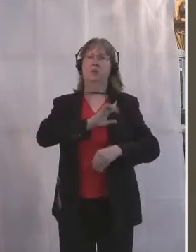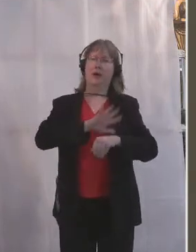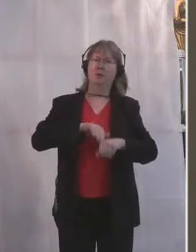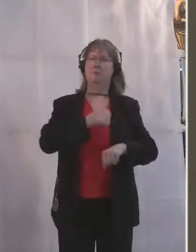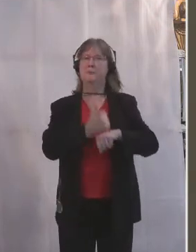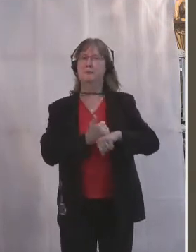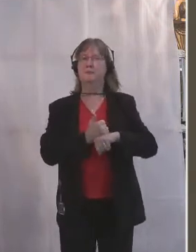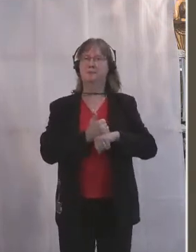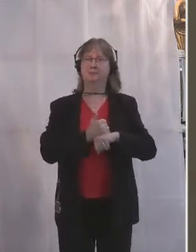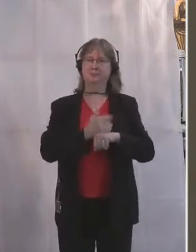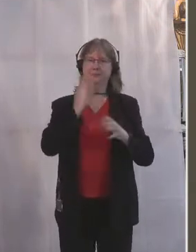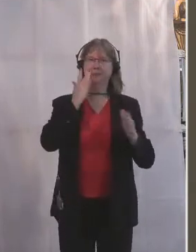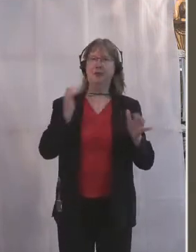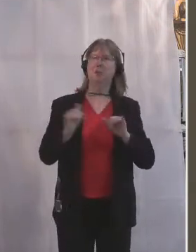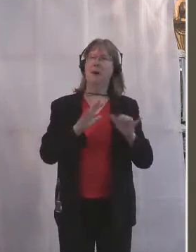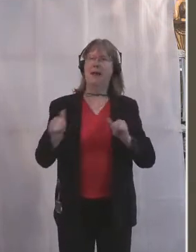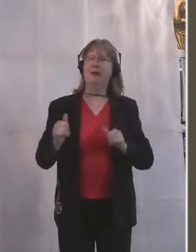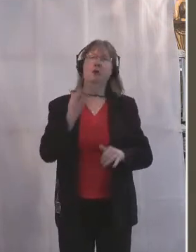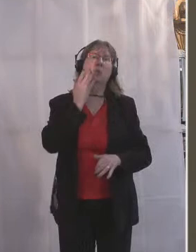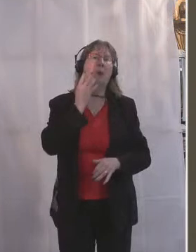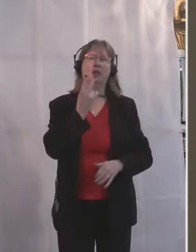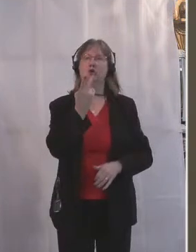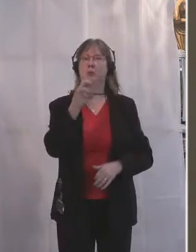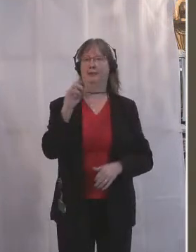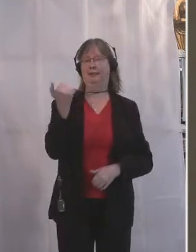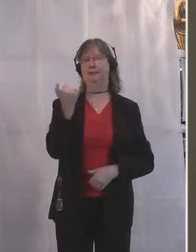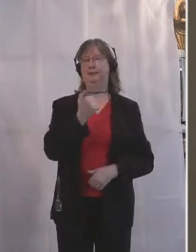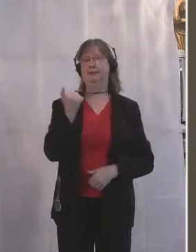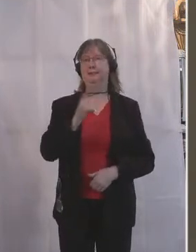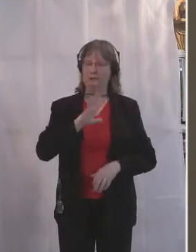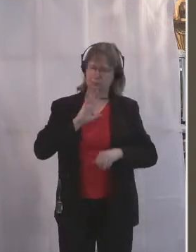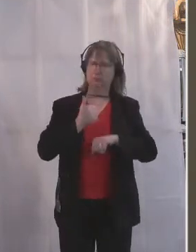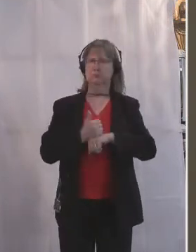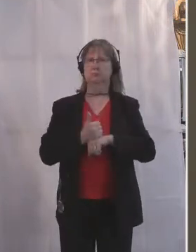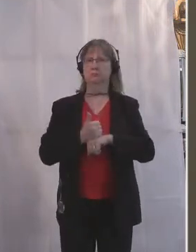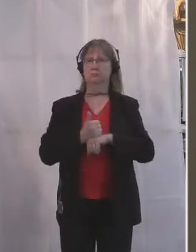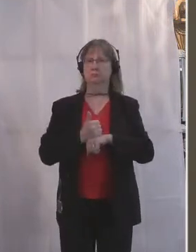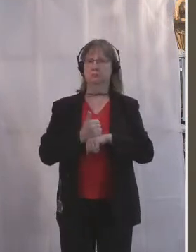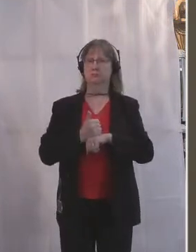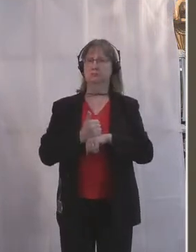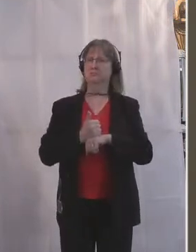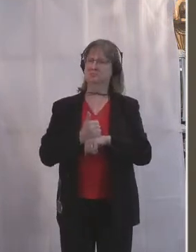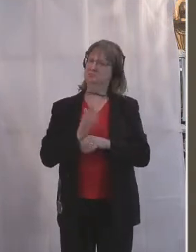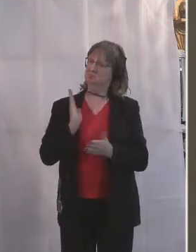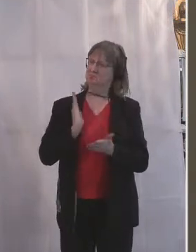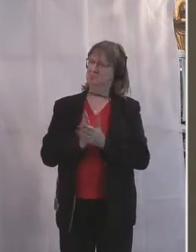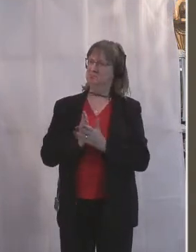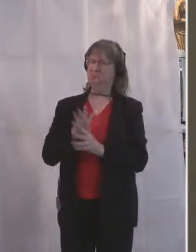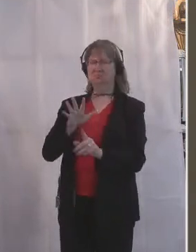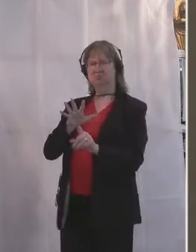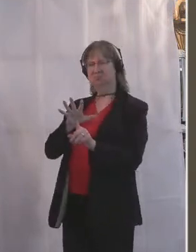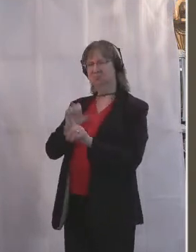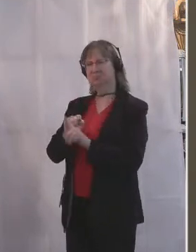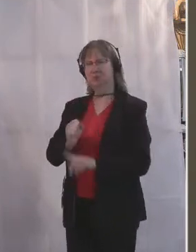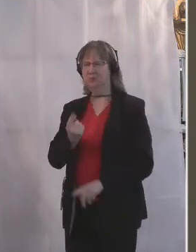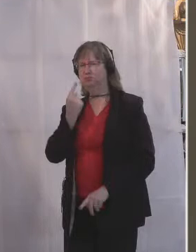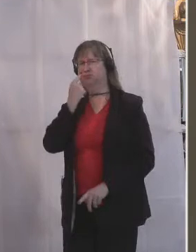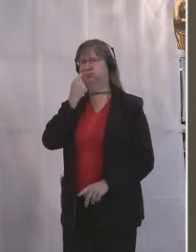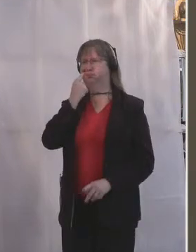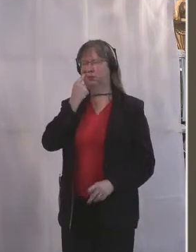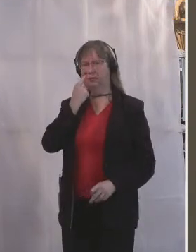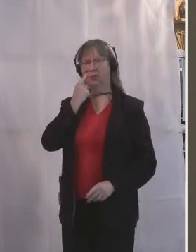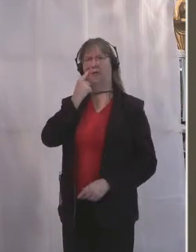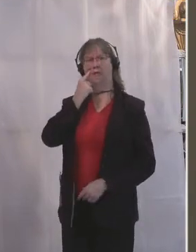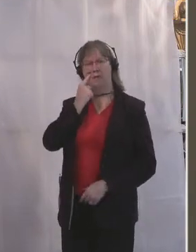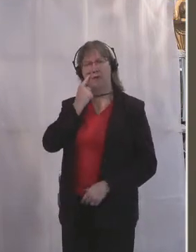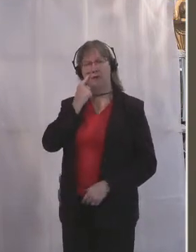very small pilot back in 2016, and very quickly it was clear from the response that we received that